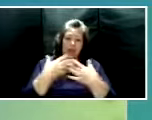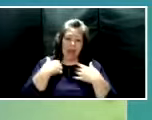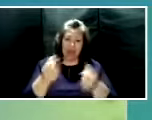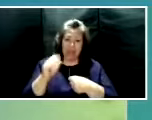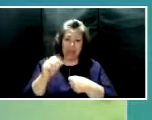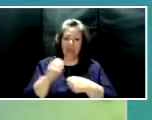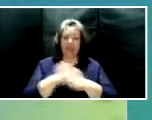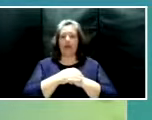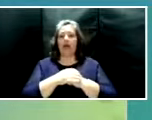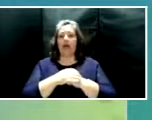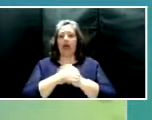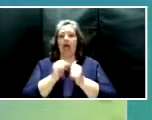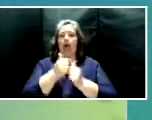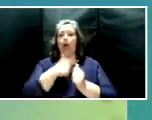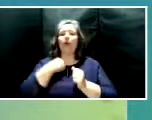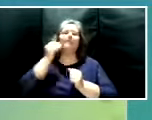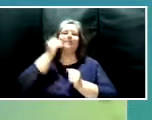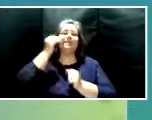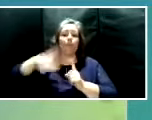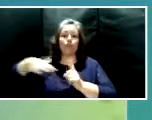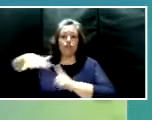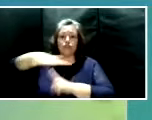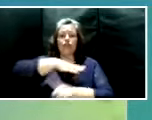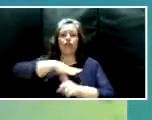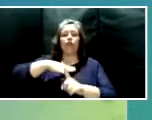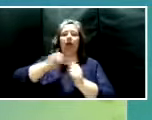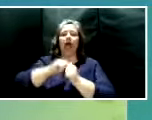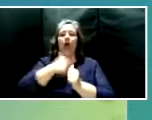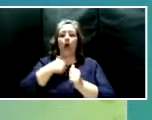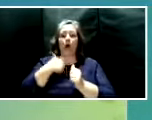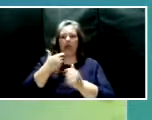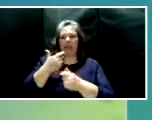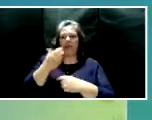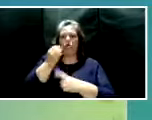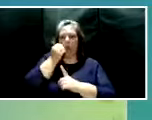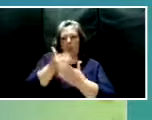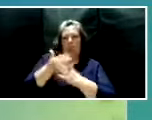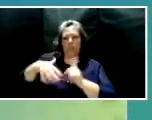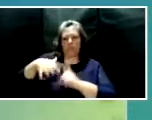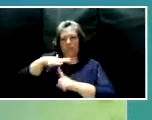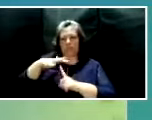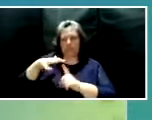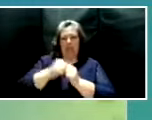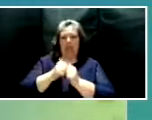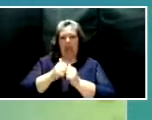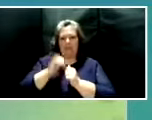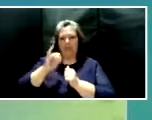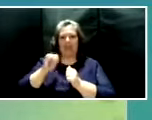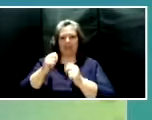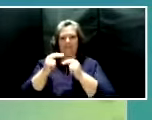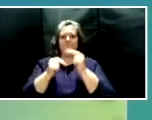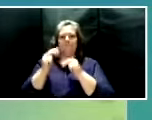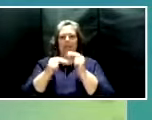how our neighborhoods and our environments, our immediate environments are constructed and built and set